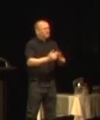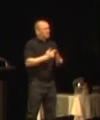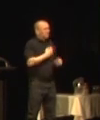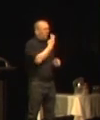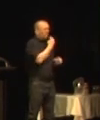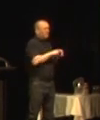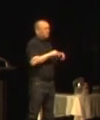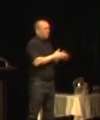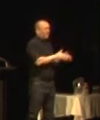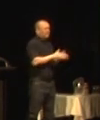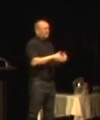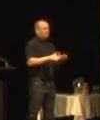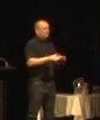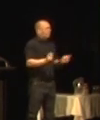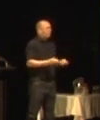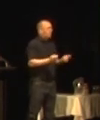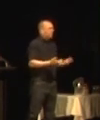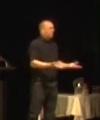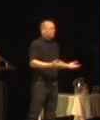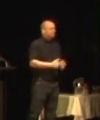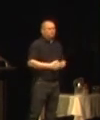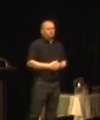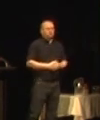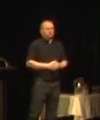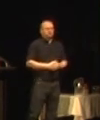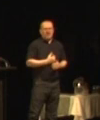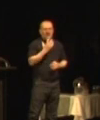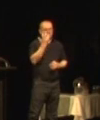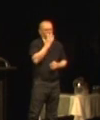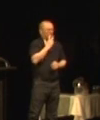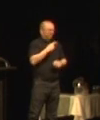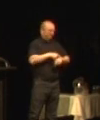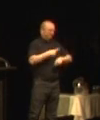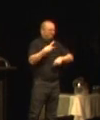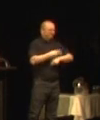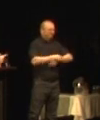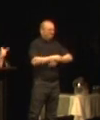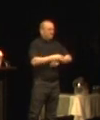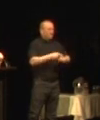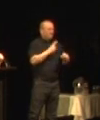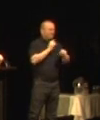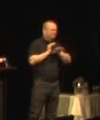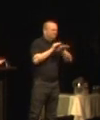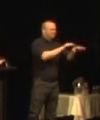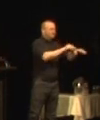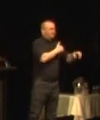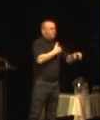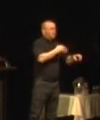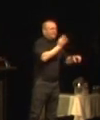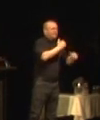thoughts, yeah. I'm really just sorry to cut everything off right now, but we need to get to morning tea so we can be back